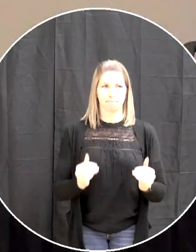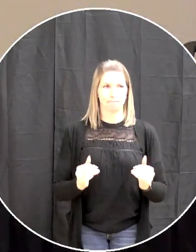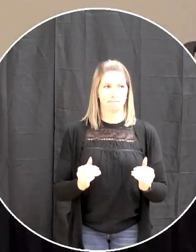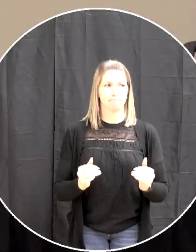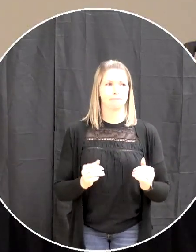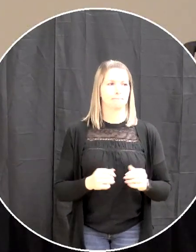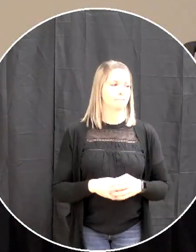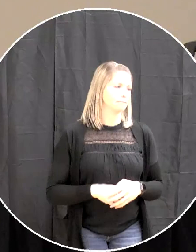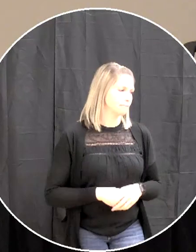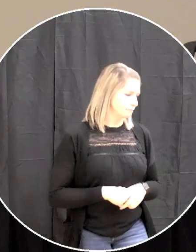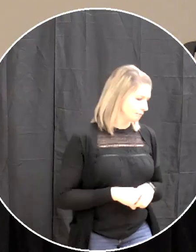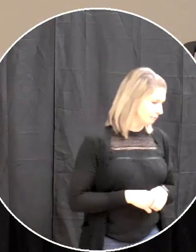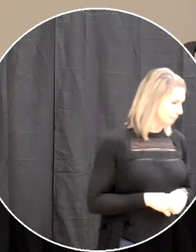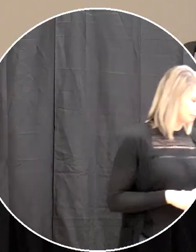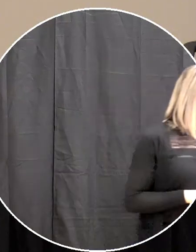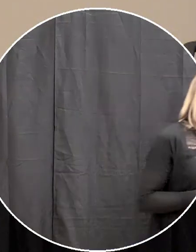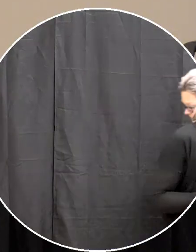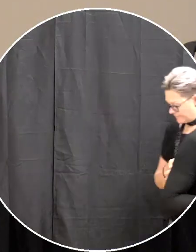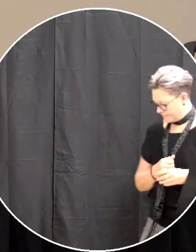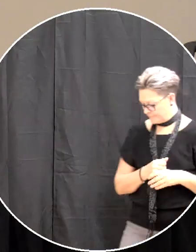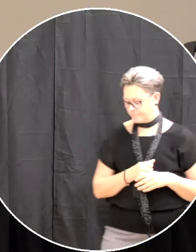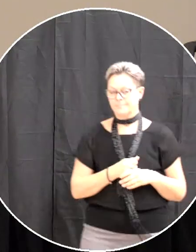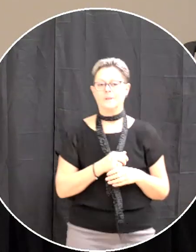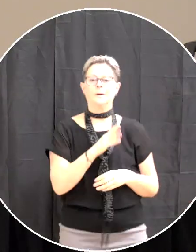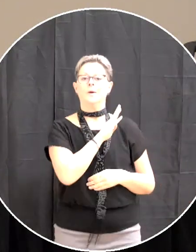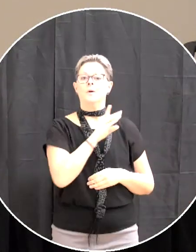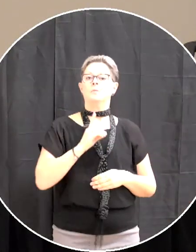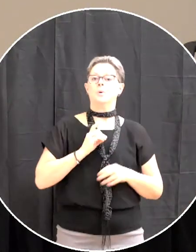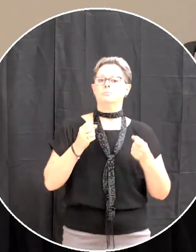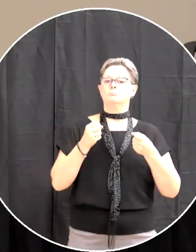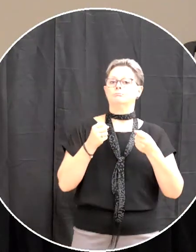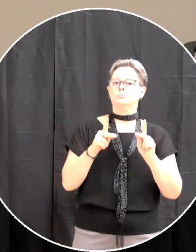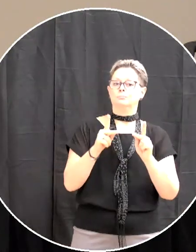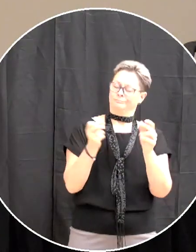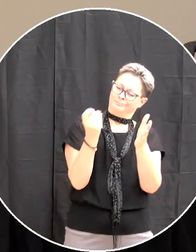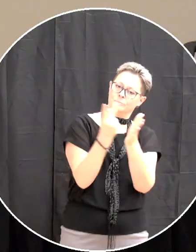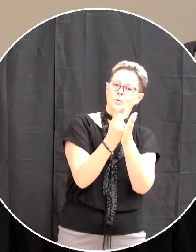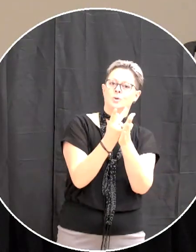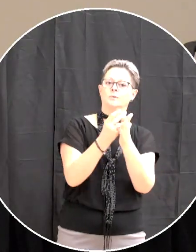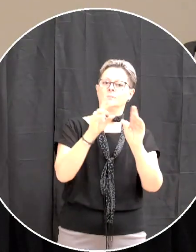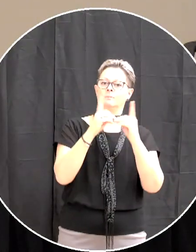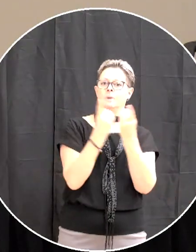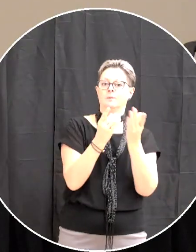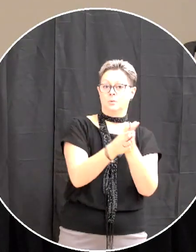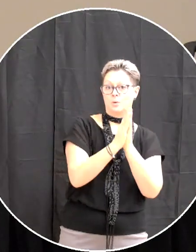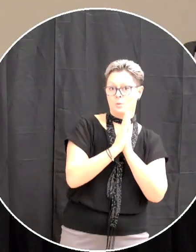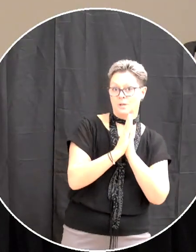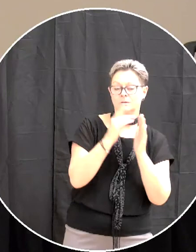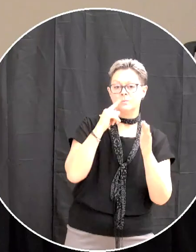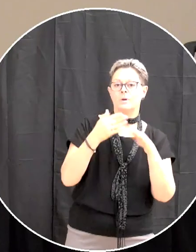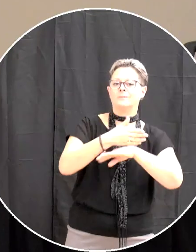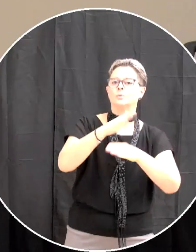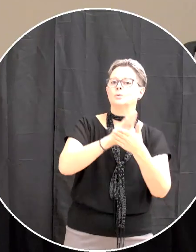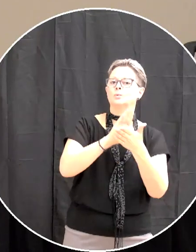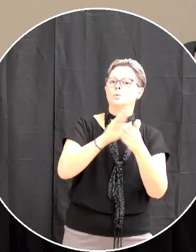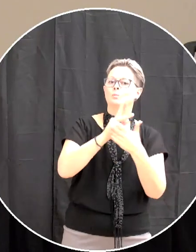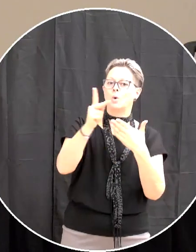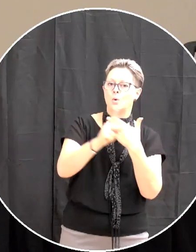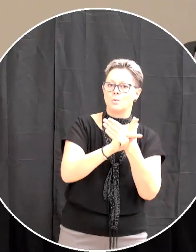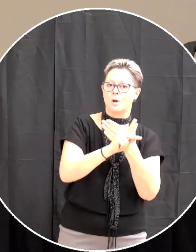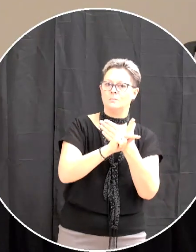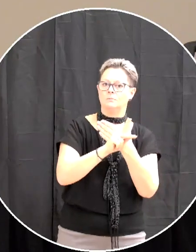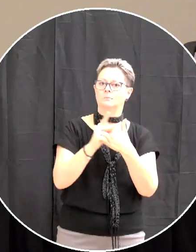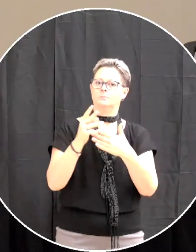The next motion is the board approve the department's request to phase in commercial rates charged to after-school programs as recommended by the